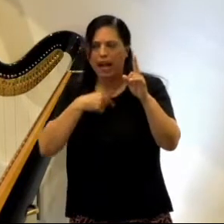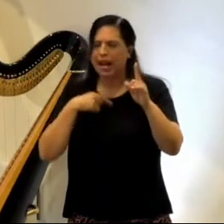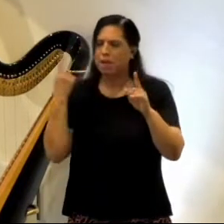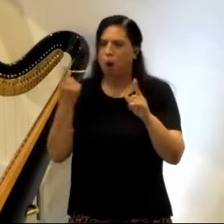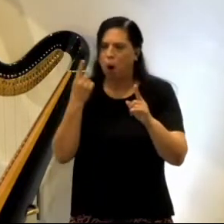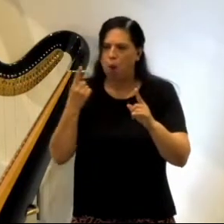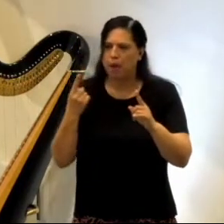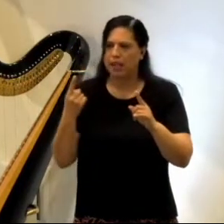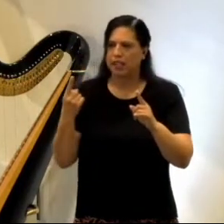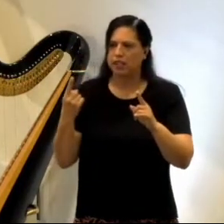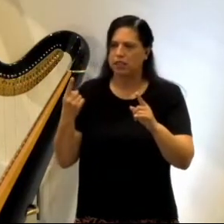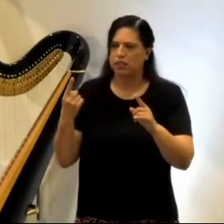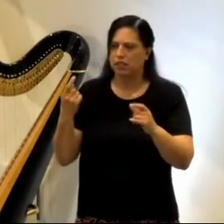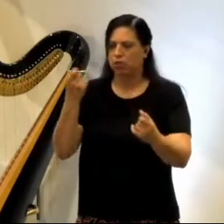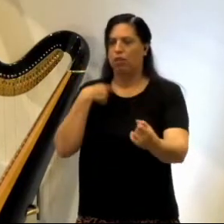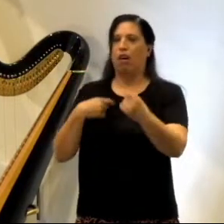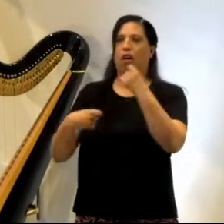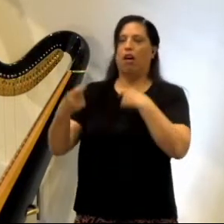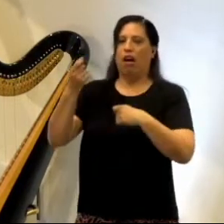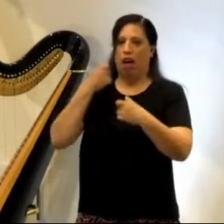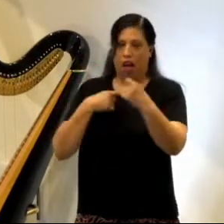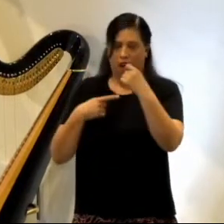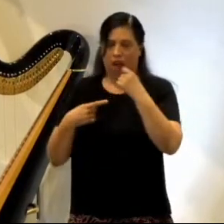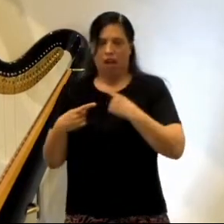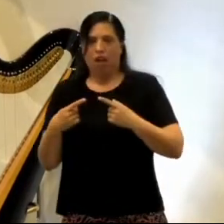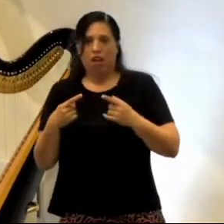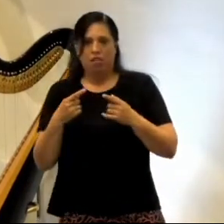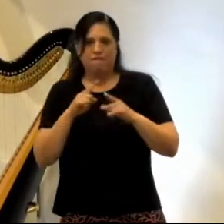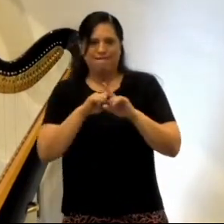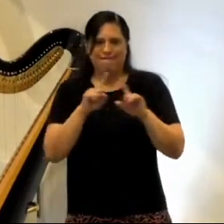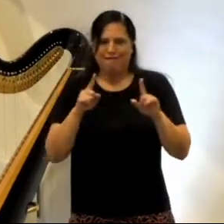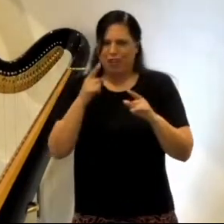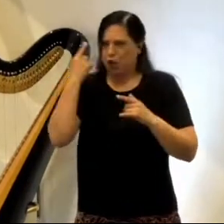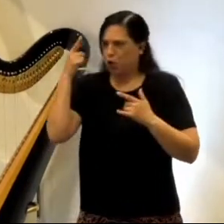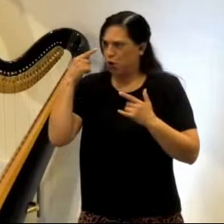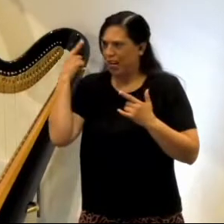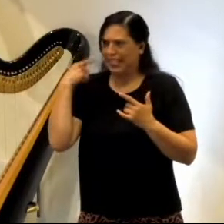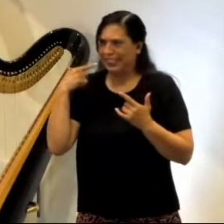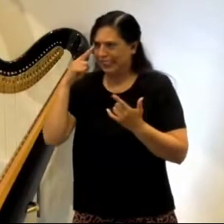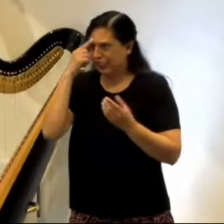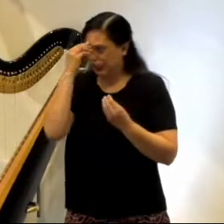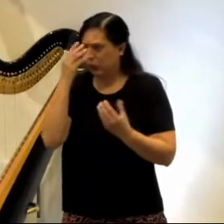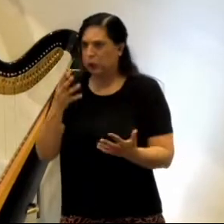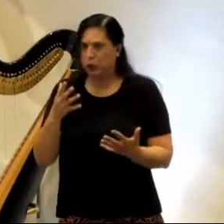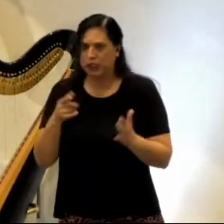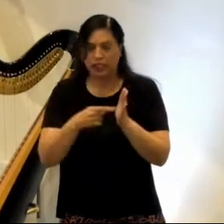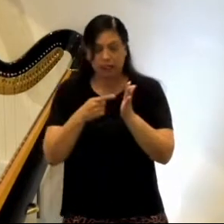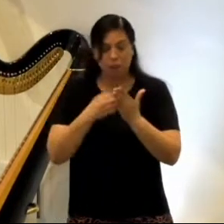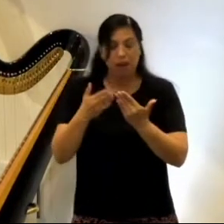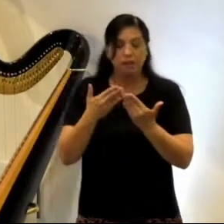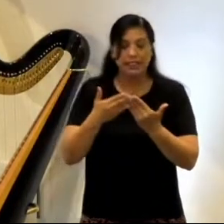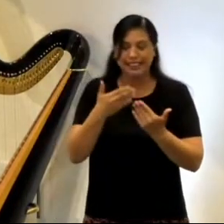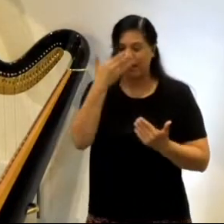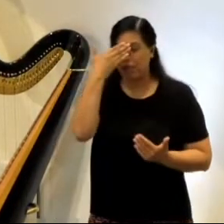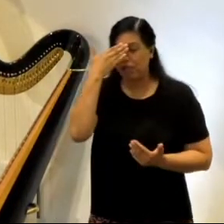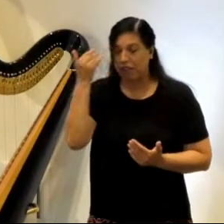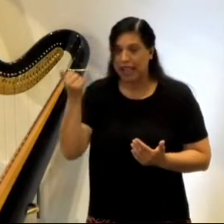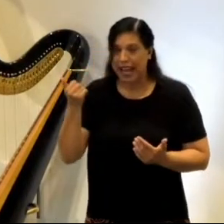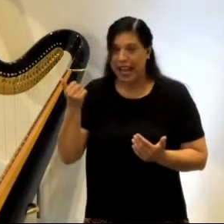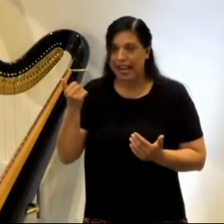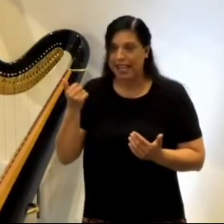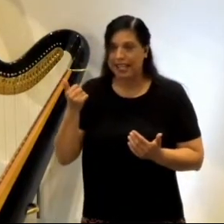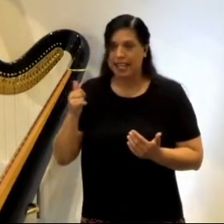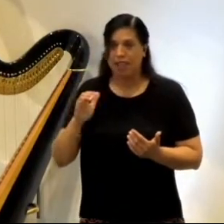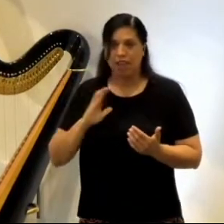getting bombarded by all kinds of this crazy news. And sometimes it's easy to forget how essential our